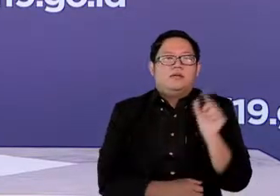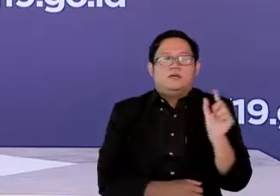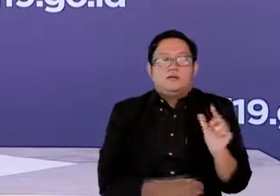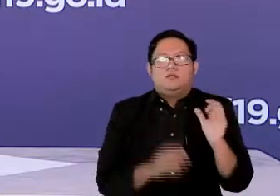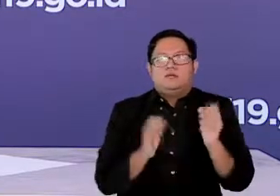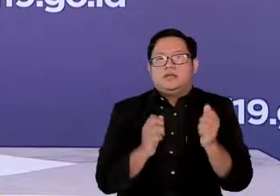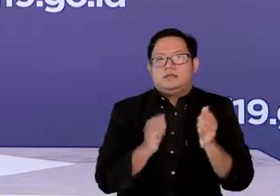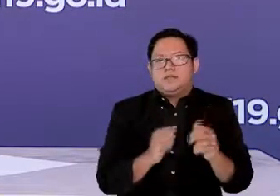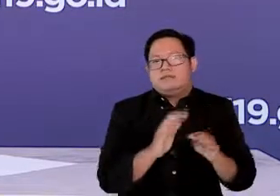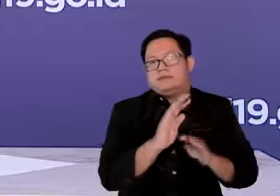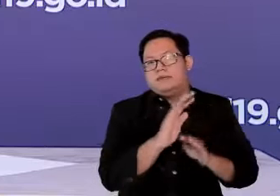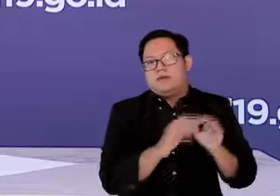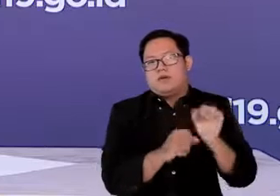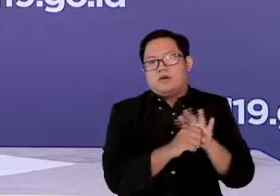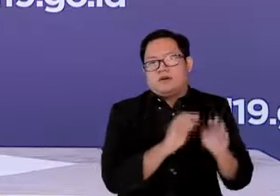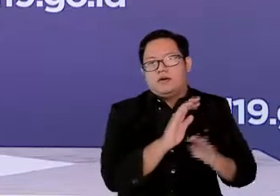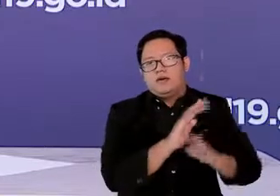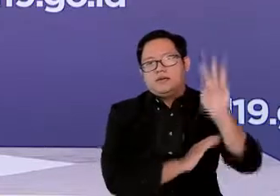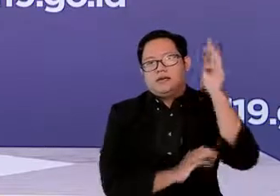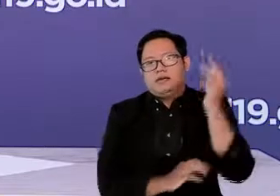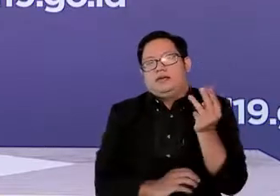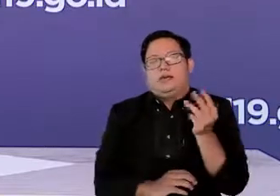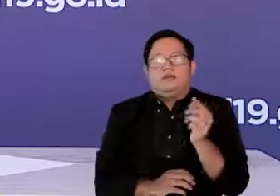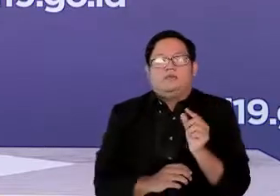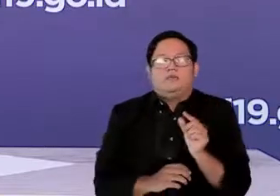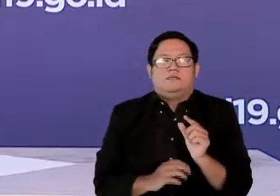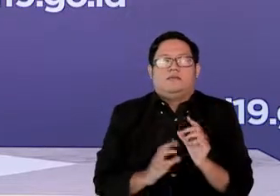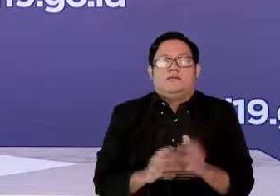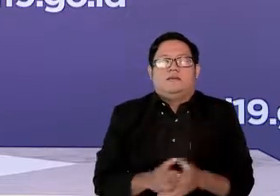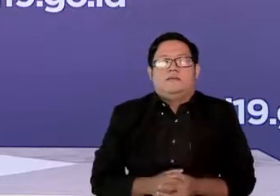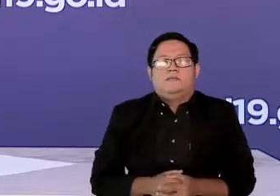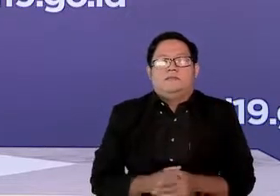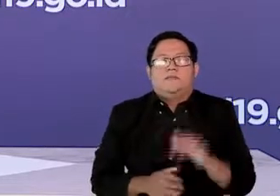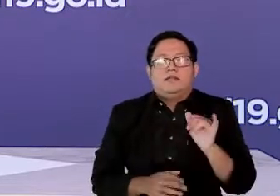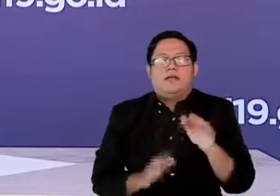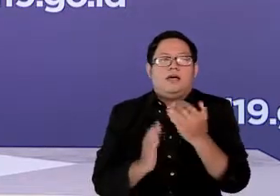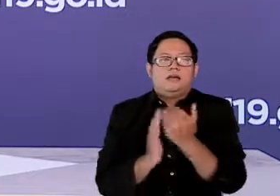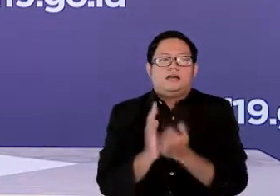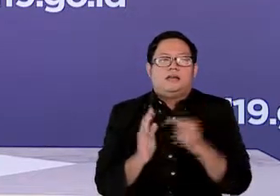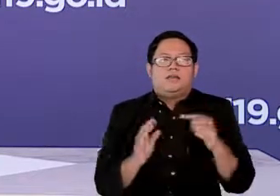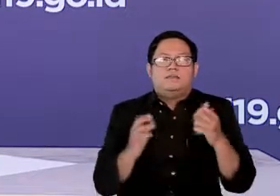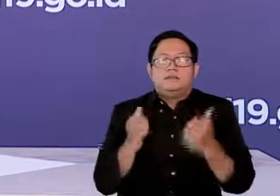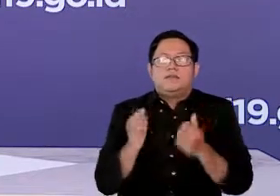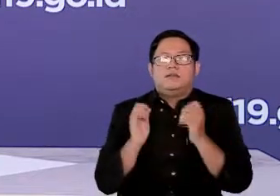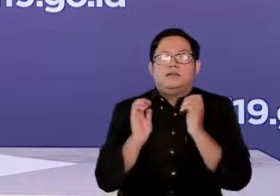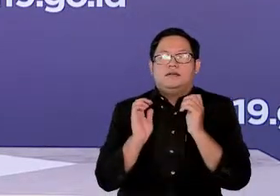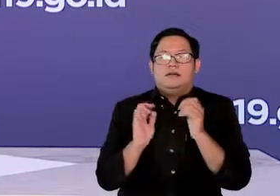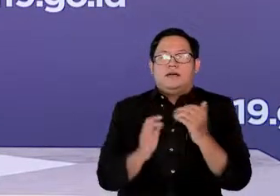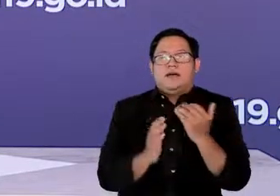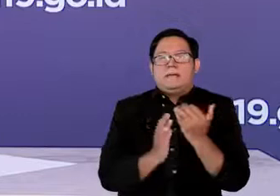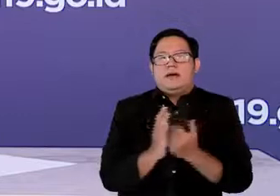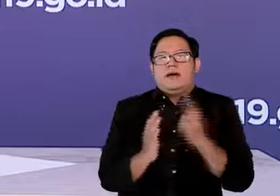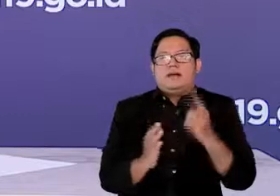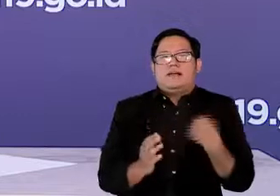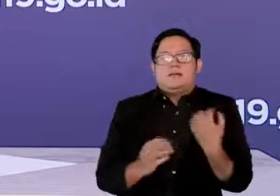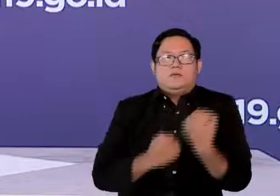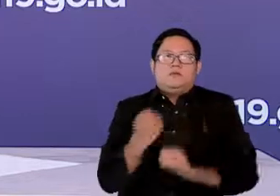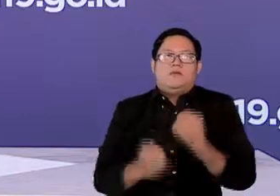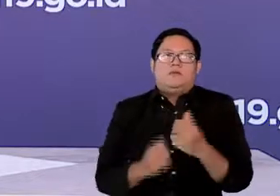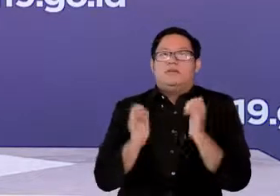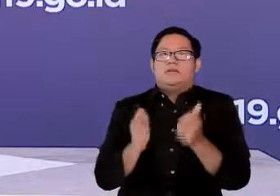world, thus we can ensure that this event will be prepared for as well as